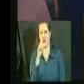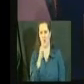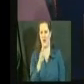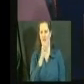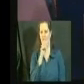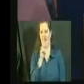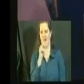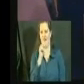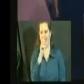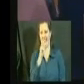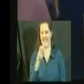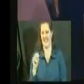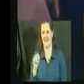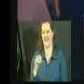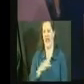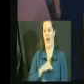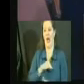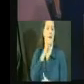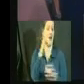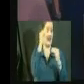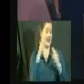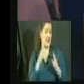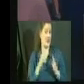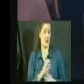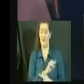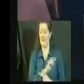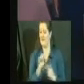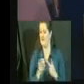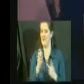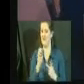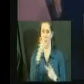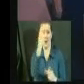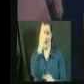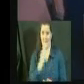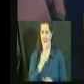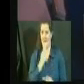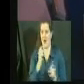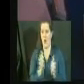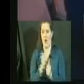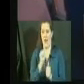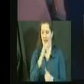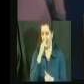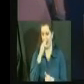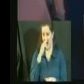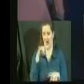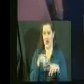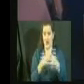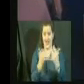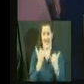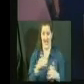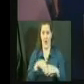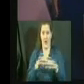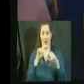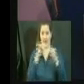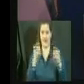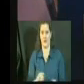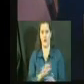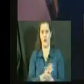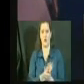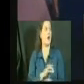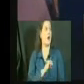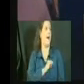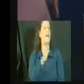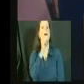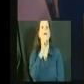Tennessee. And I am neither a teacher nor a parent with a child currently in the system. I